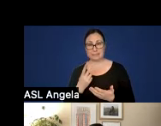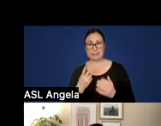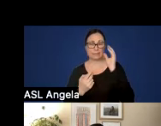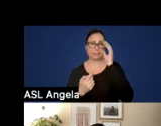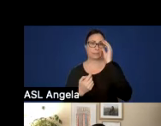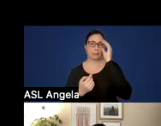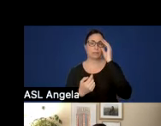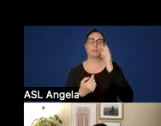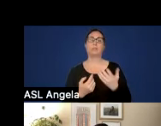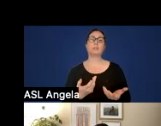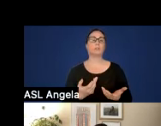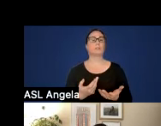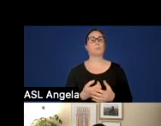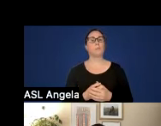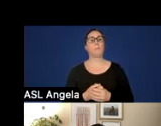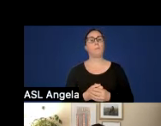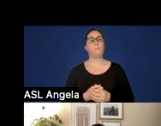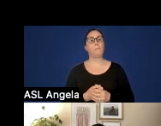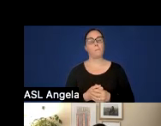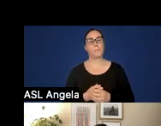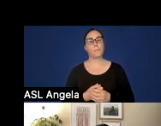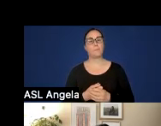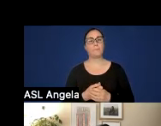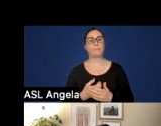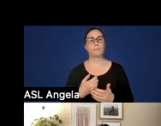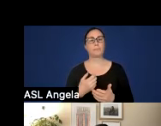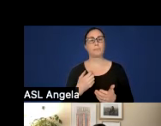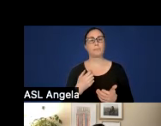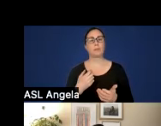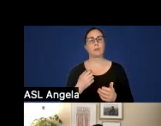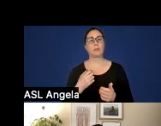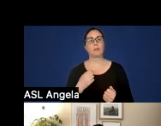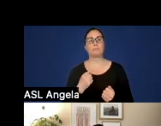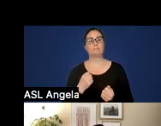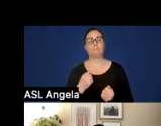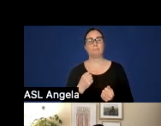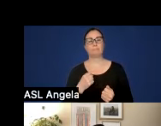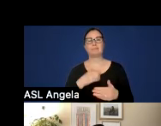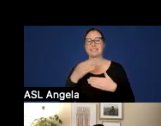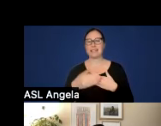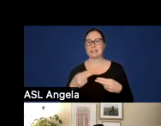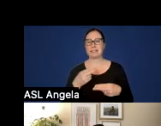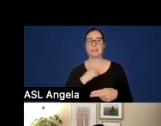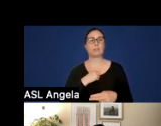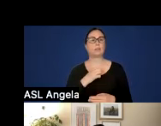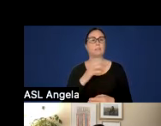of resilience and an appropriate community-based response to sexual violence. Next slide, please, Deb.